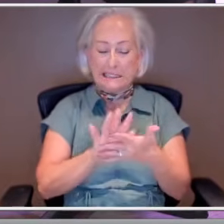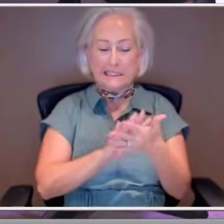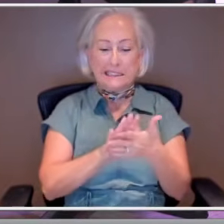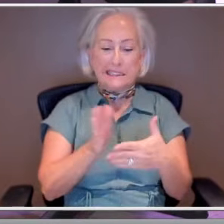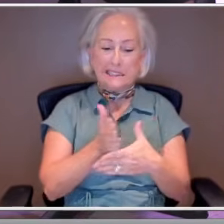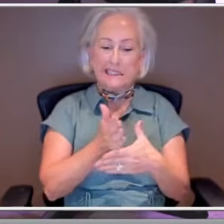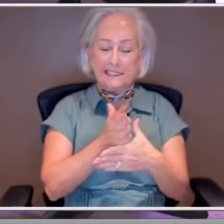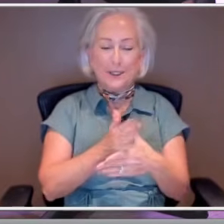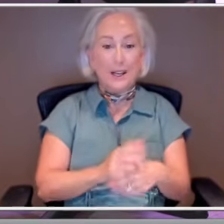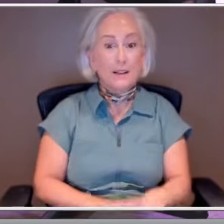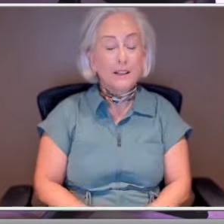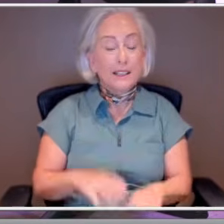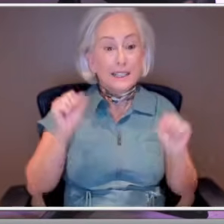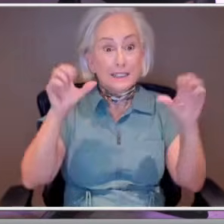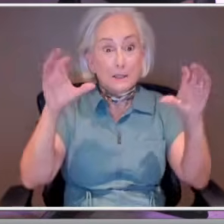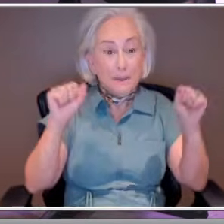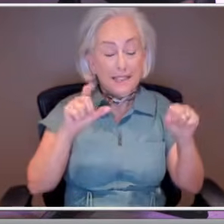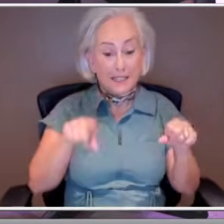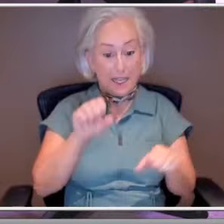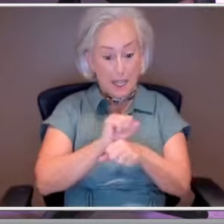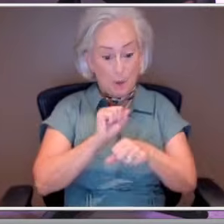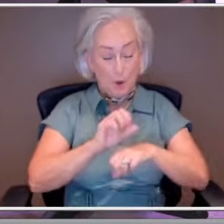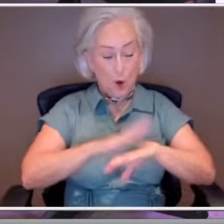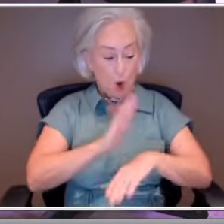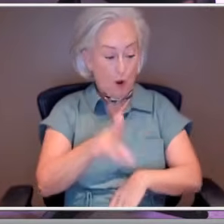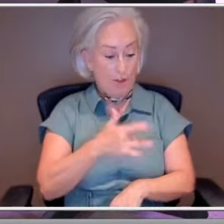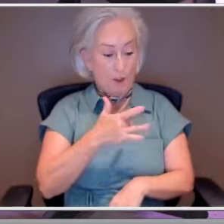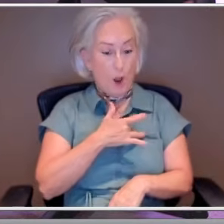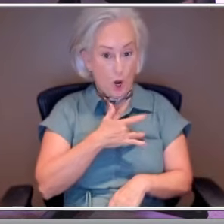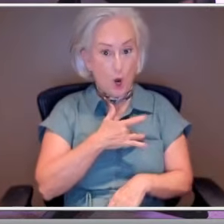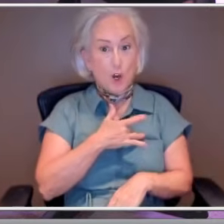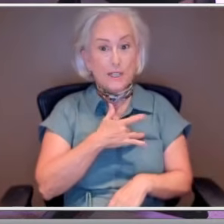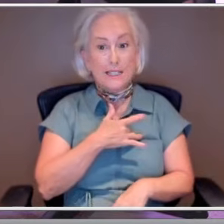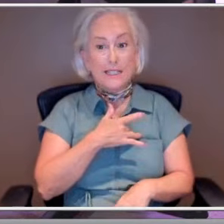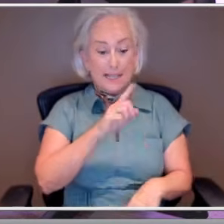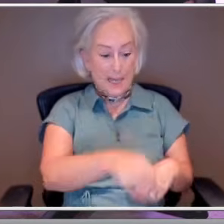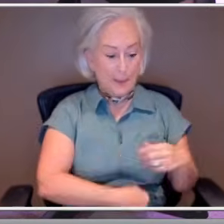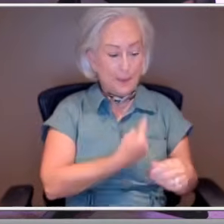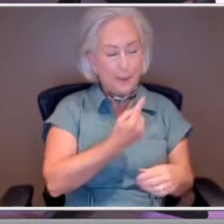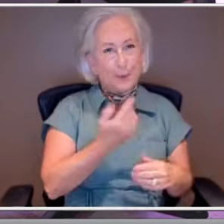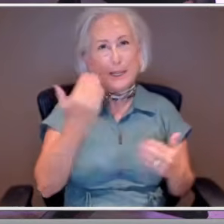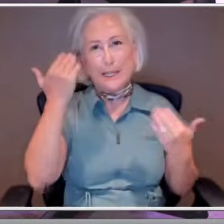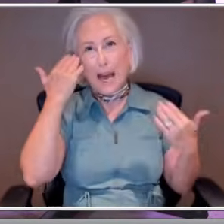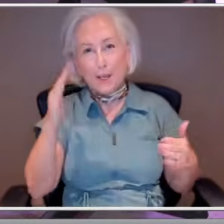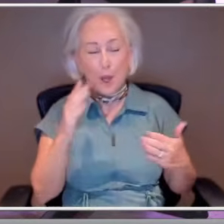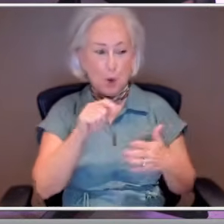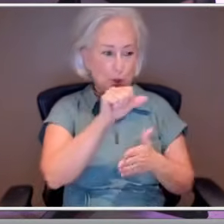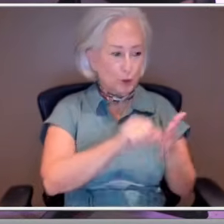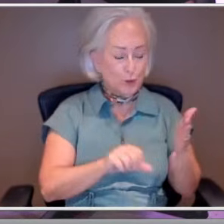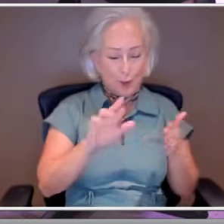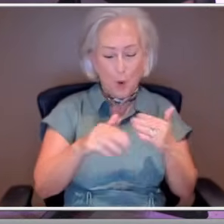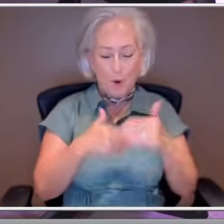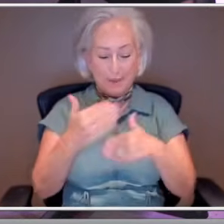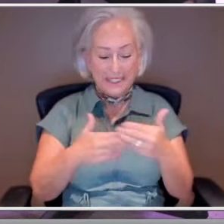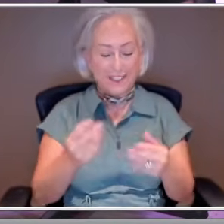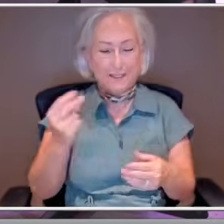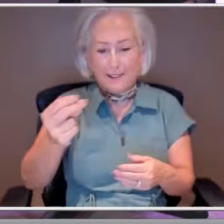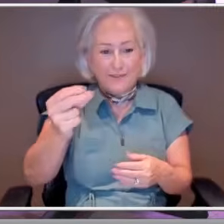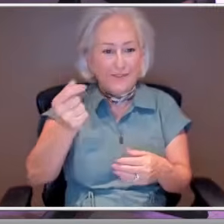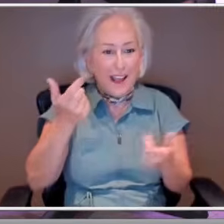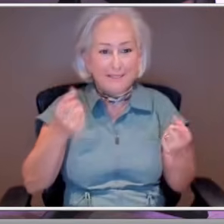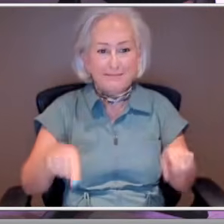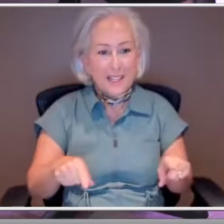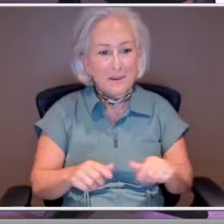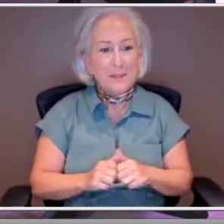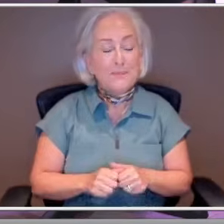work on a heart and actually it be kind of vague. Is it a surgery or a procedure? Yep. You're in and out. What tools are you using when